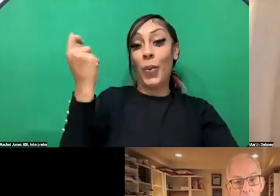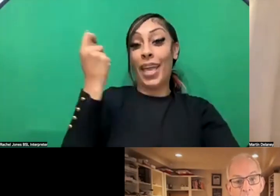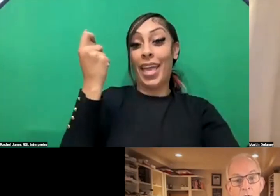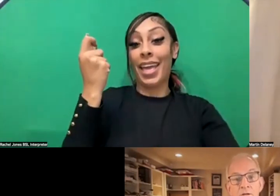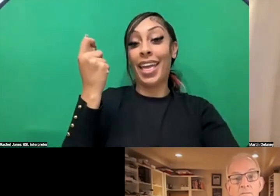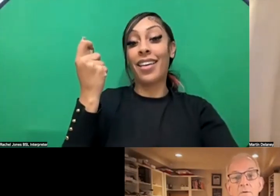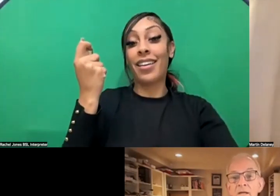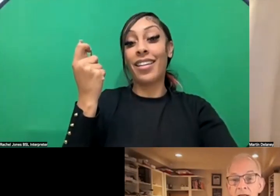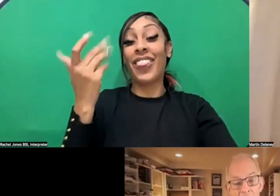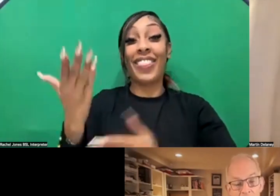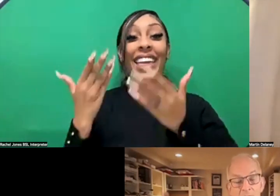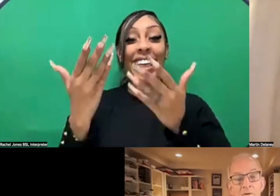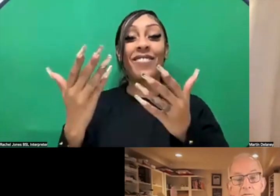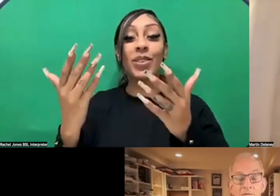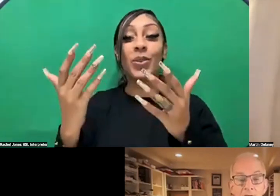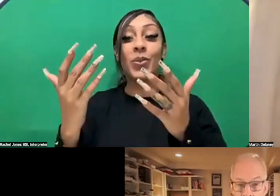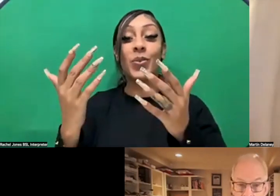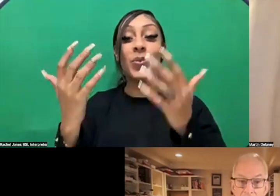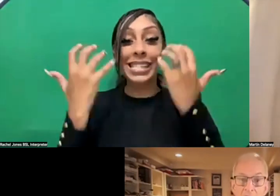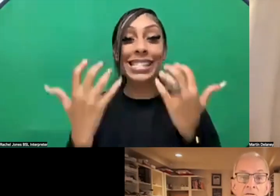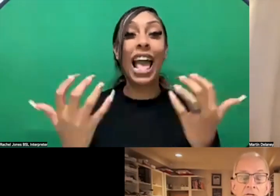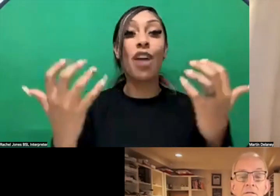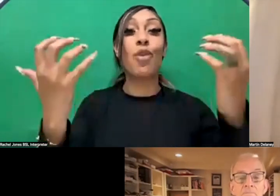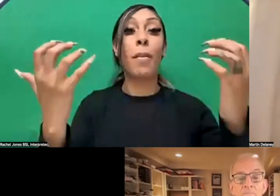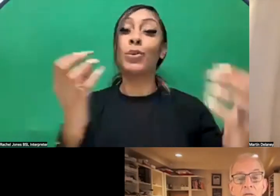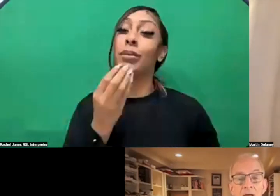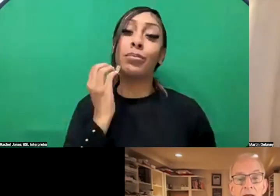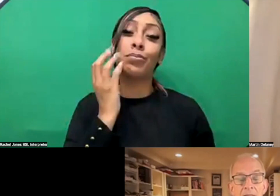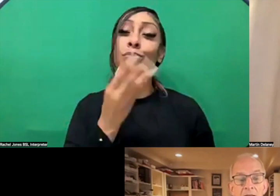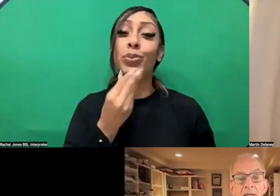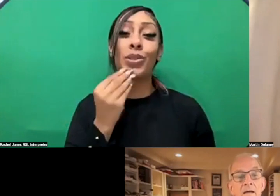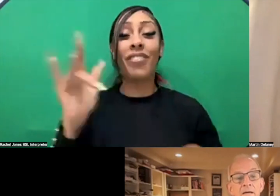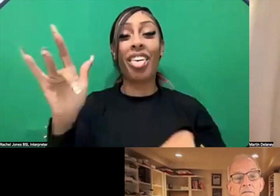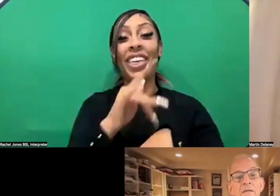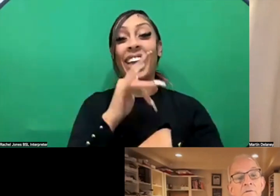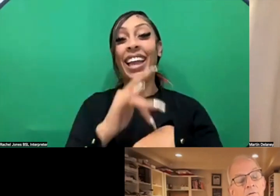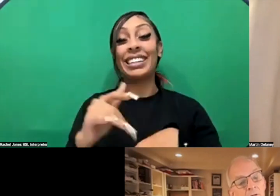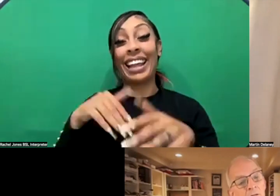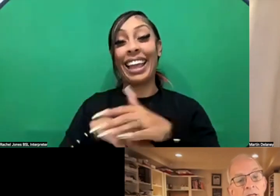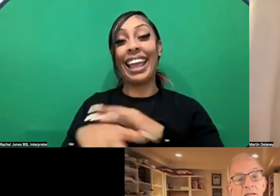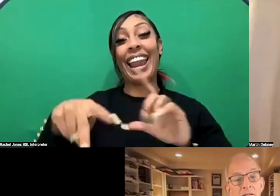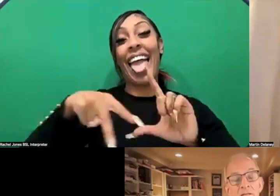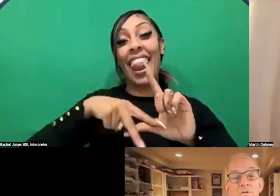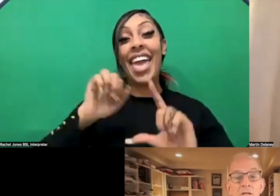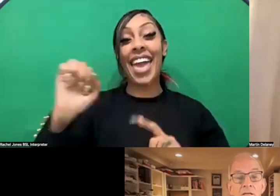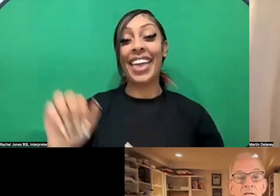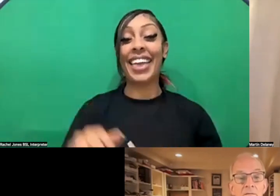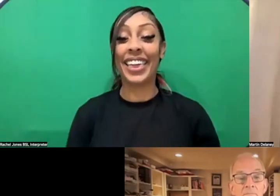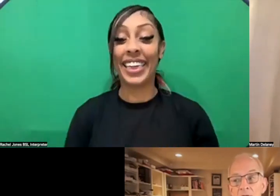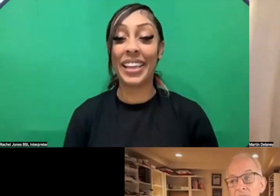award ceremony at a very beautiful theater in Los Angeles. And then these are things